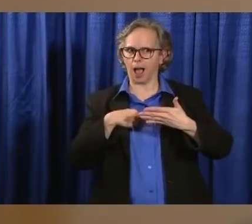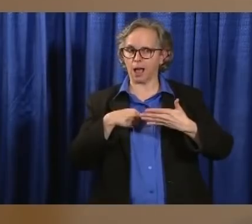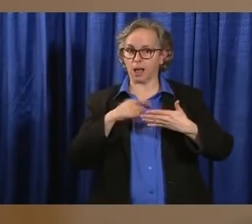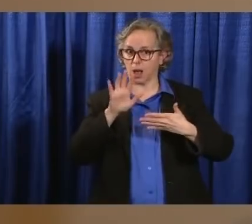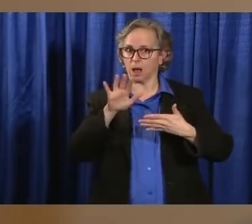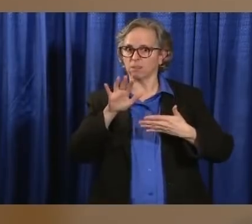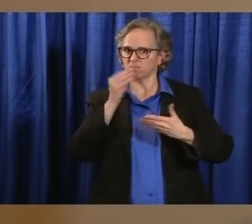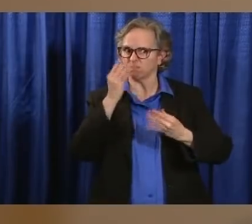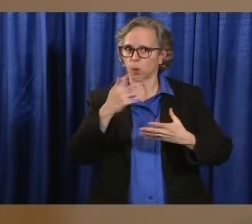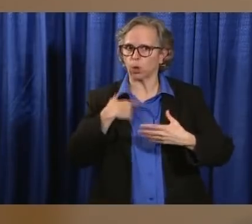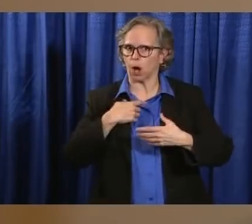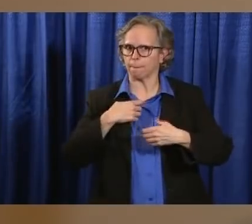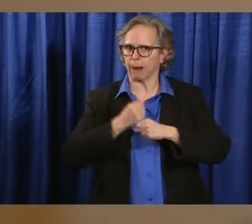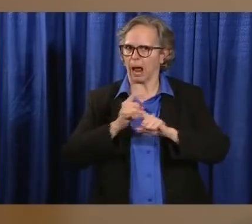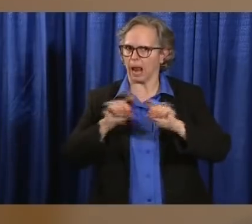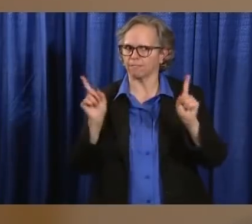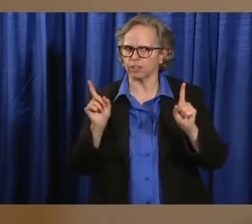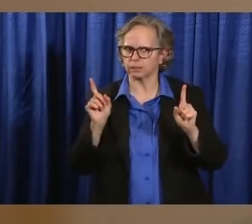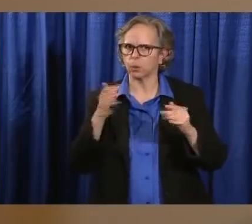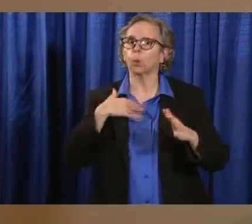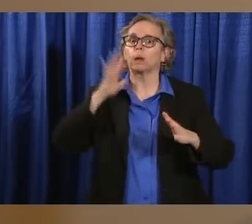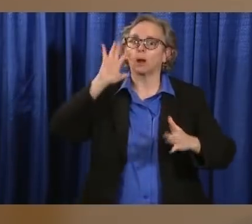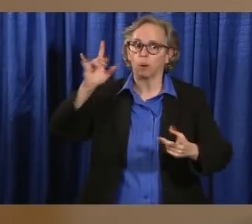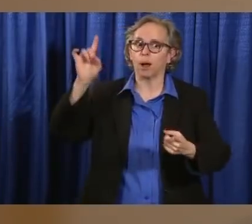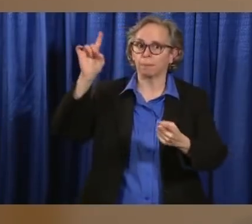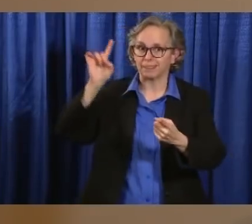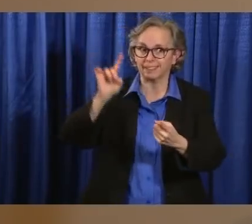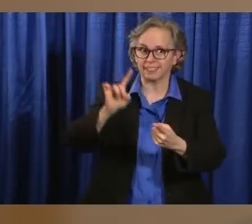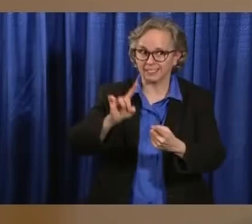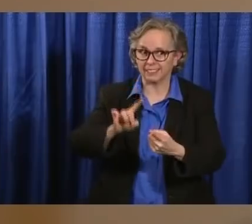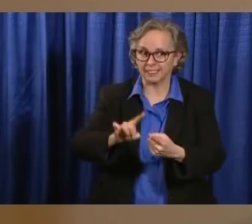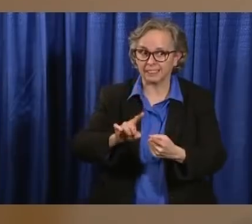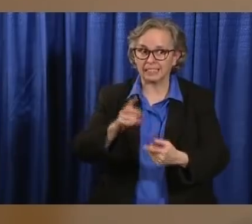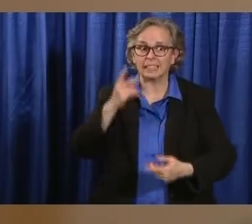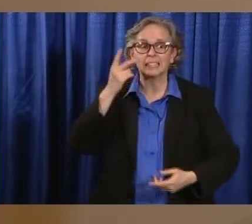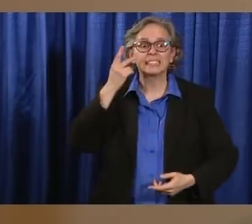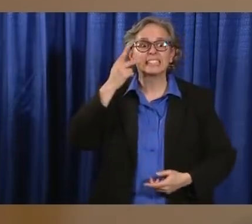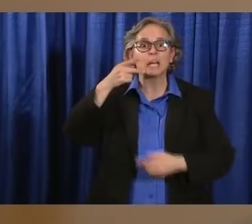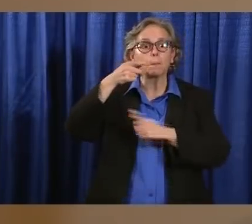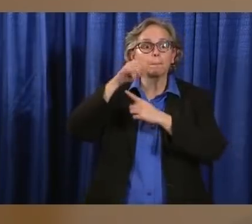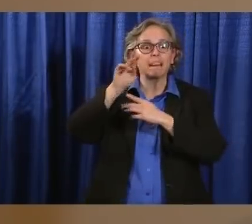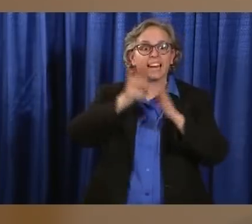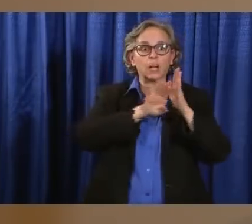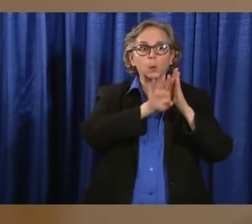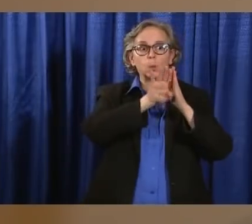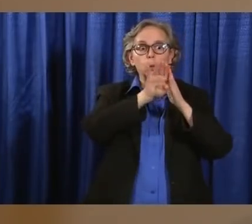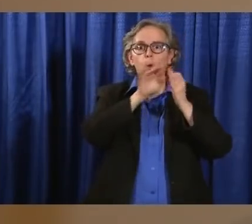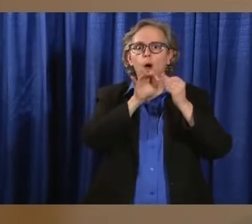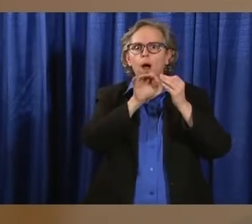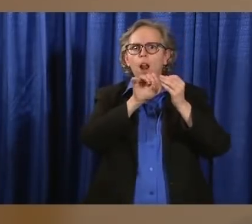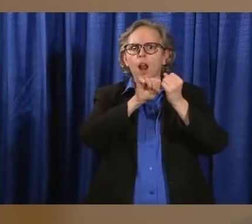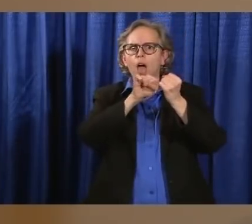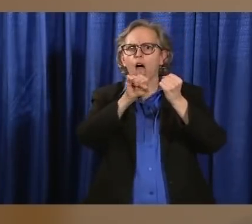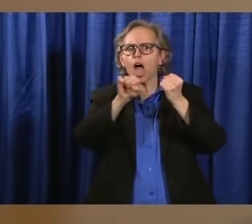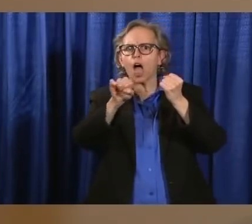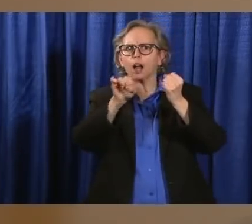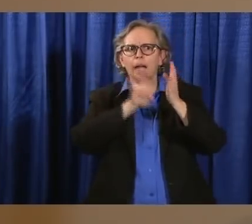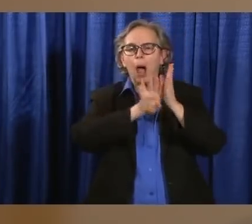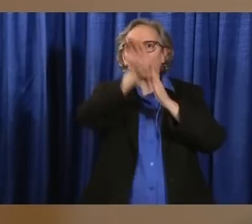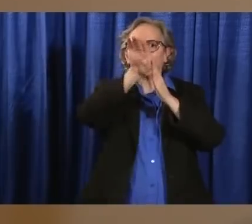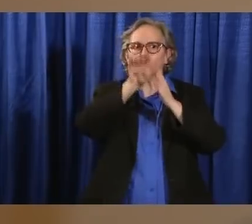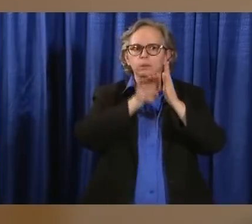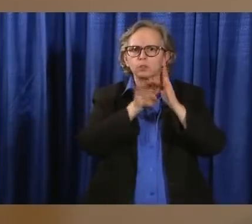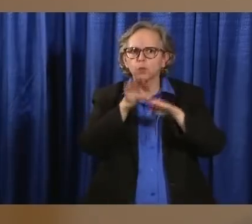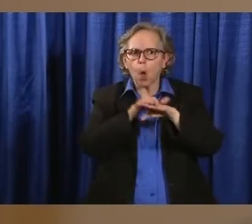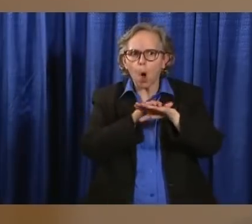you see the date for the peak pushing out further. I don't know if we could pull up our curve here,